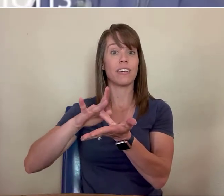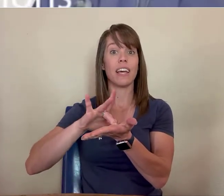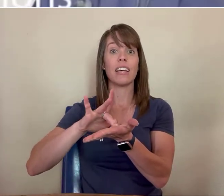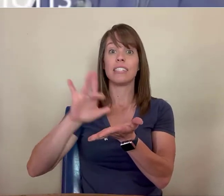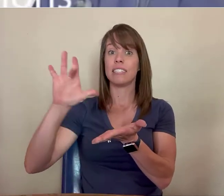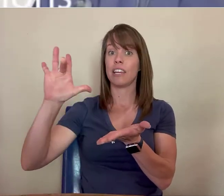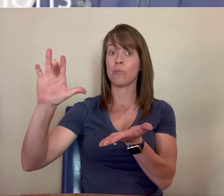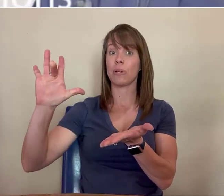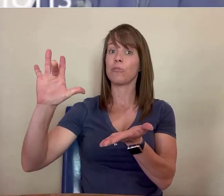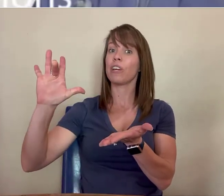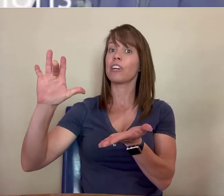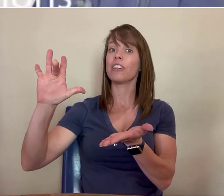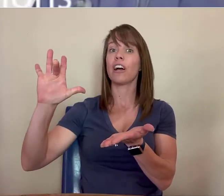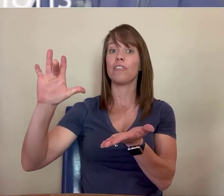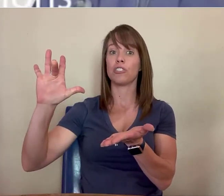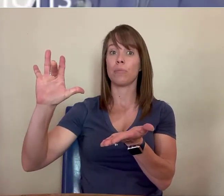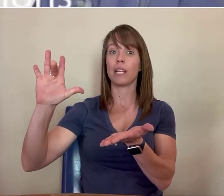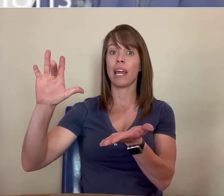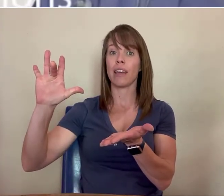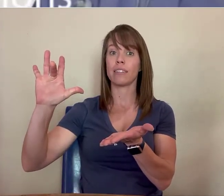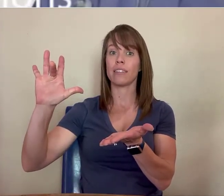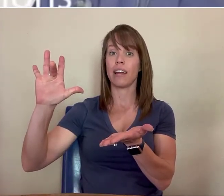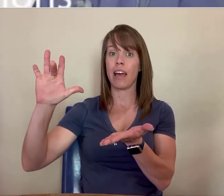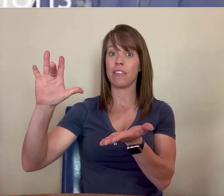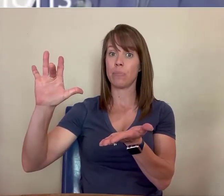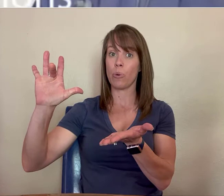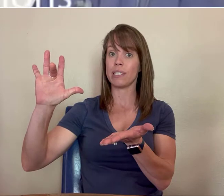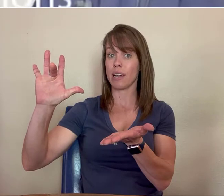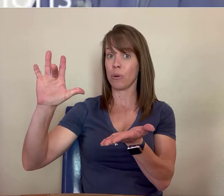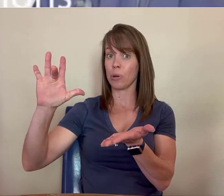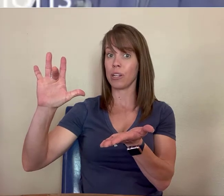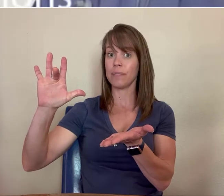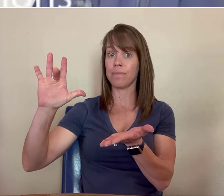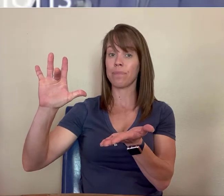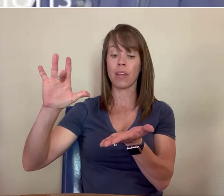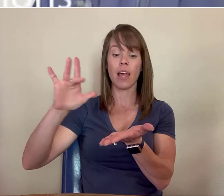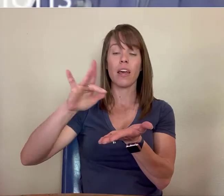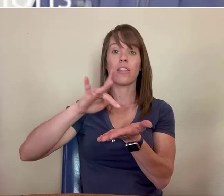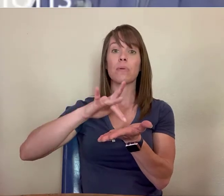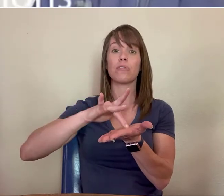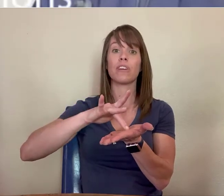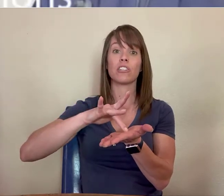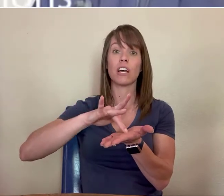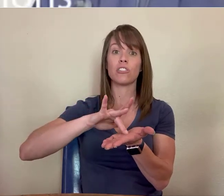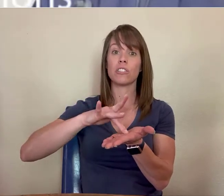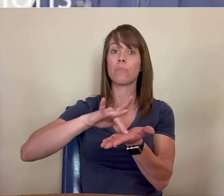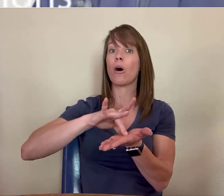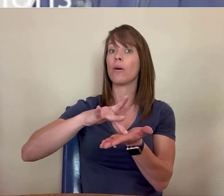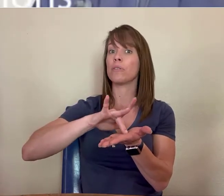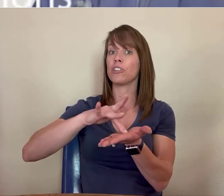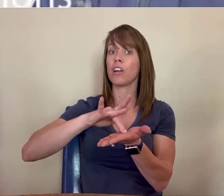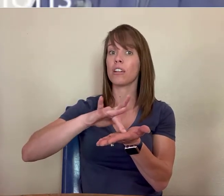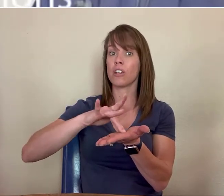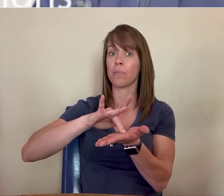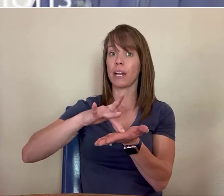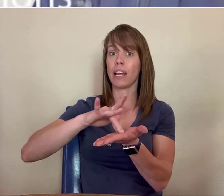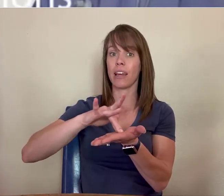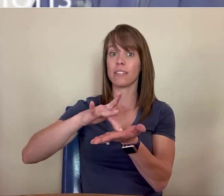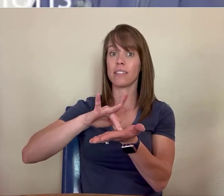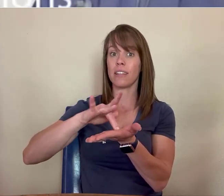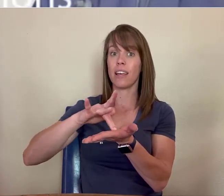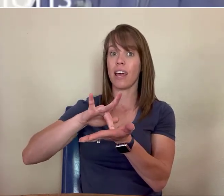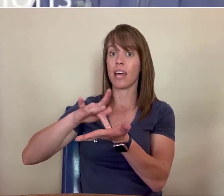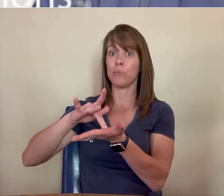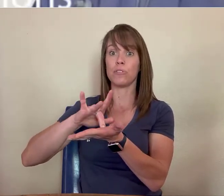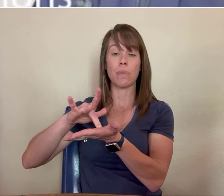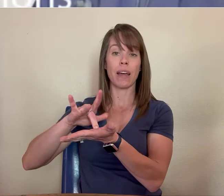Medications. Take your middle finger of your dominant hand and have it point downward. The middle finger touches the palm of your non-dominant